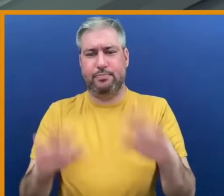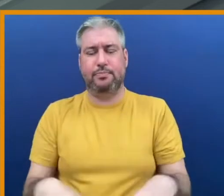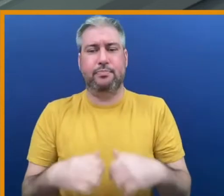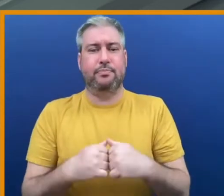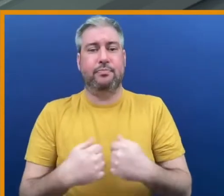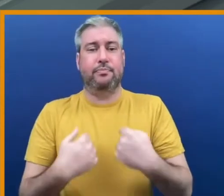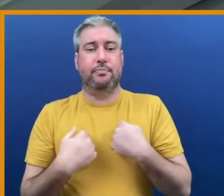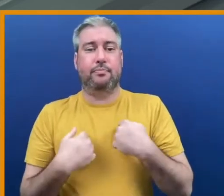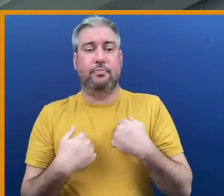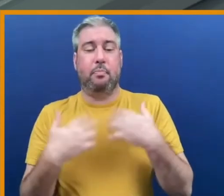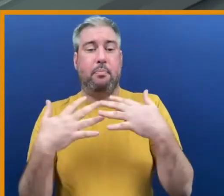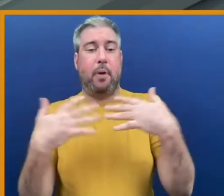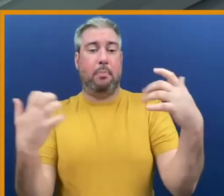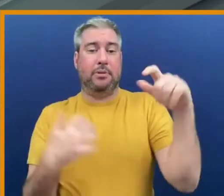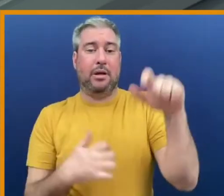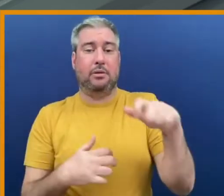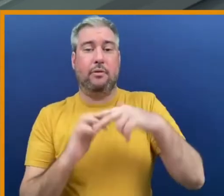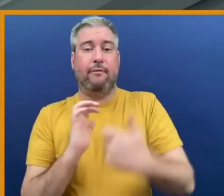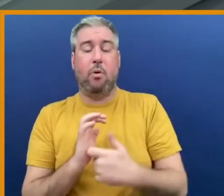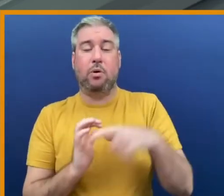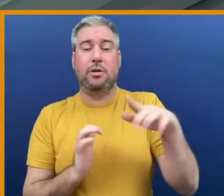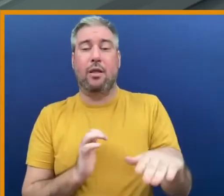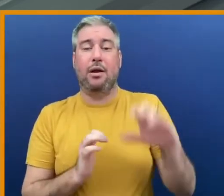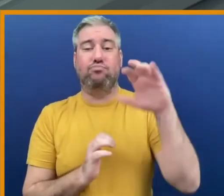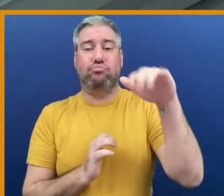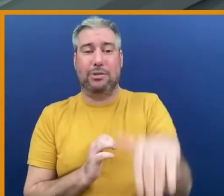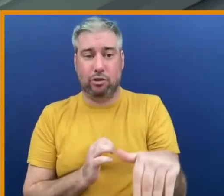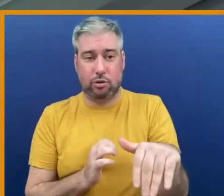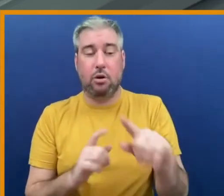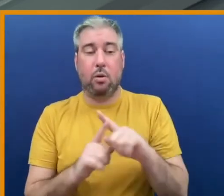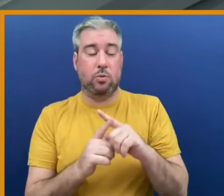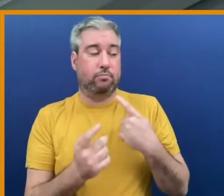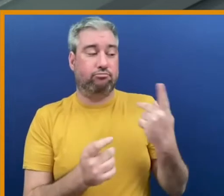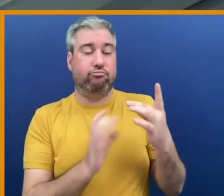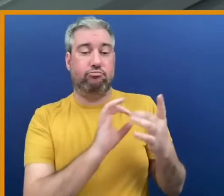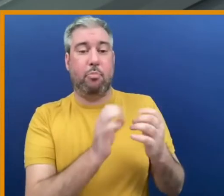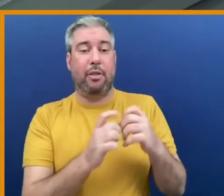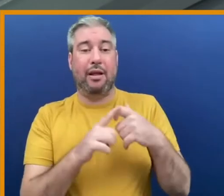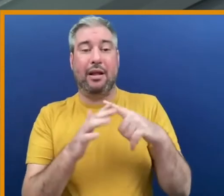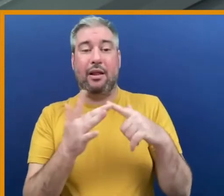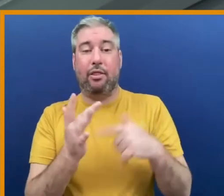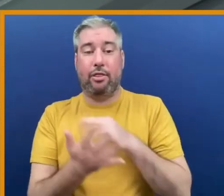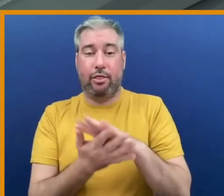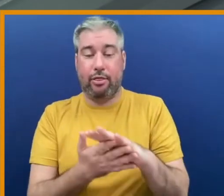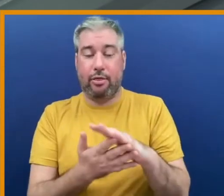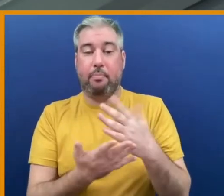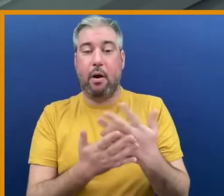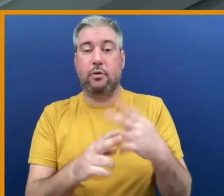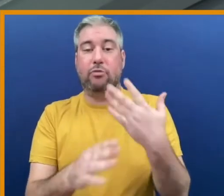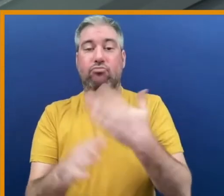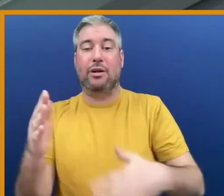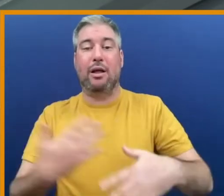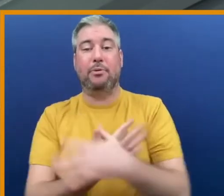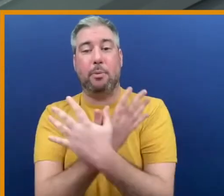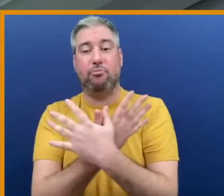Melton, part of the Green Liberal Democrats executive. And speaking to you today because I'm also sit as Deputy Chair